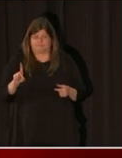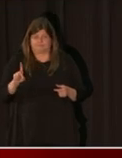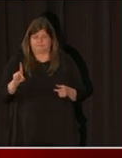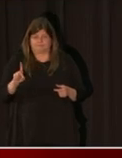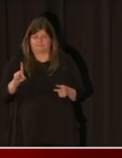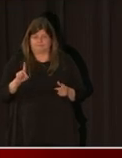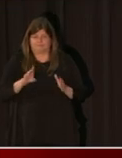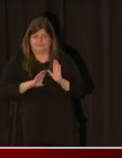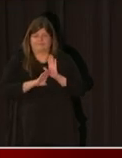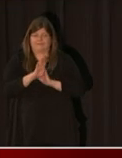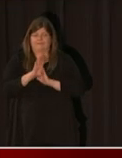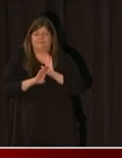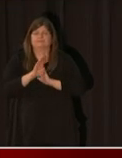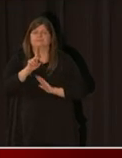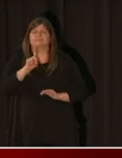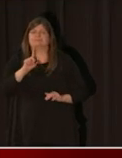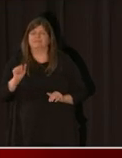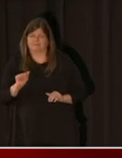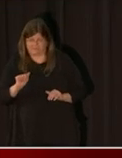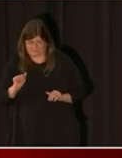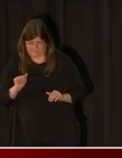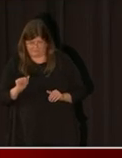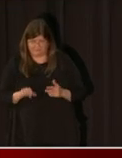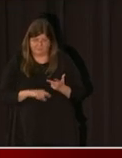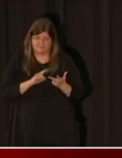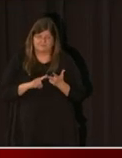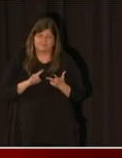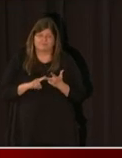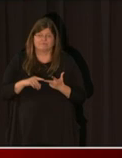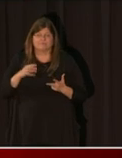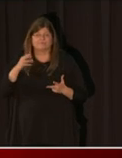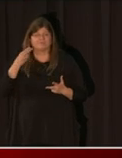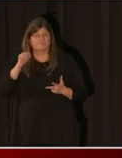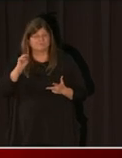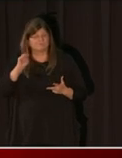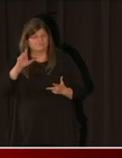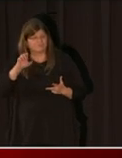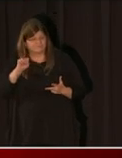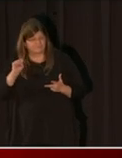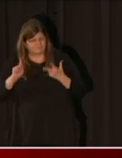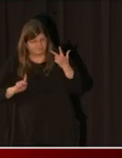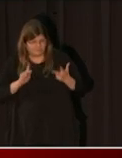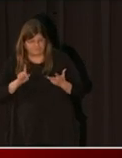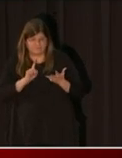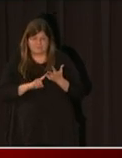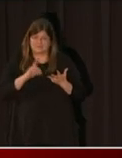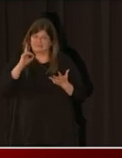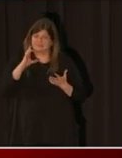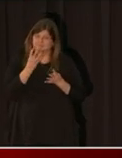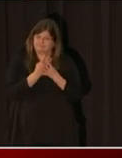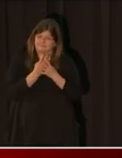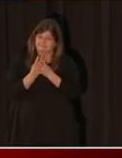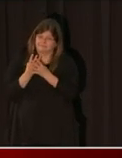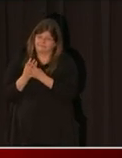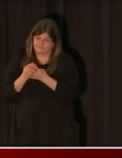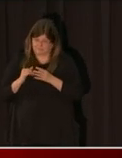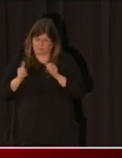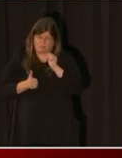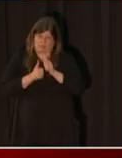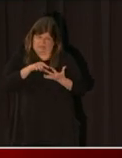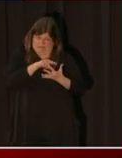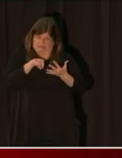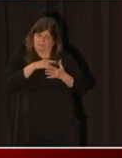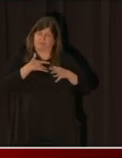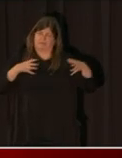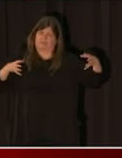homeless population, and other congregate settings like DC Jail and St. Elizabeth's. So that is